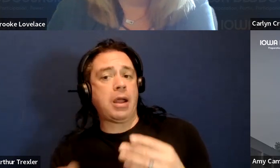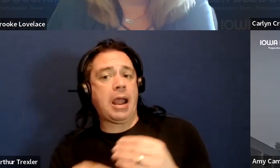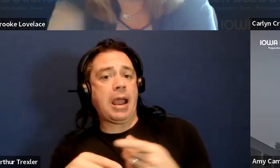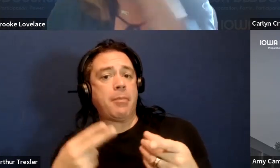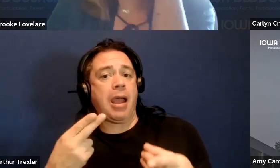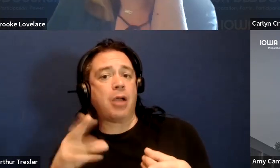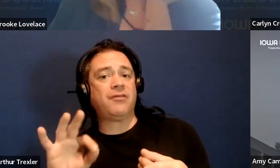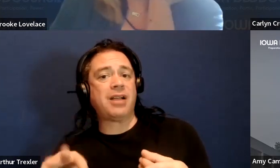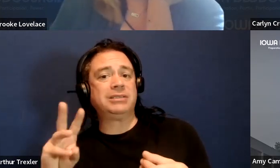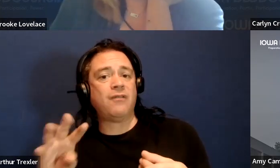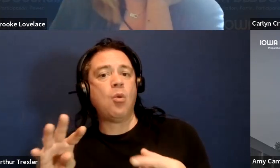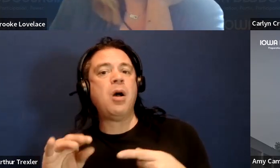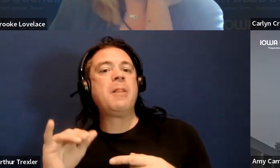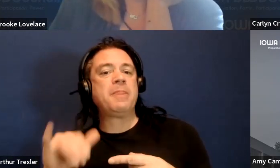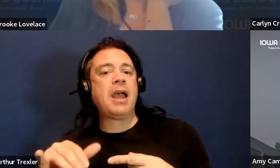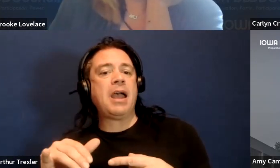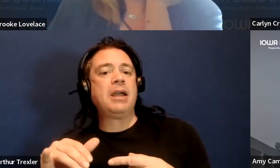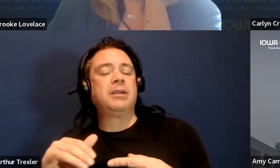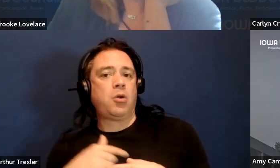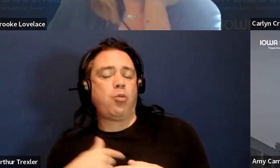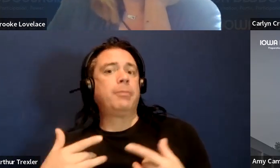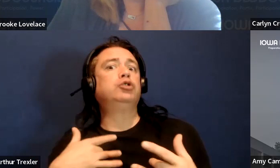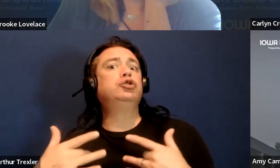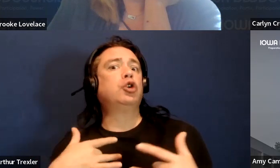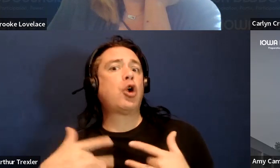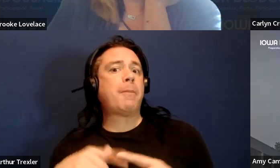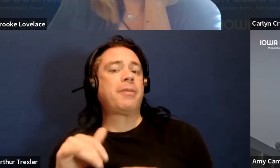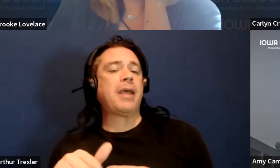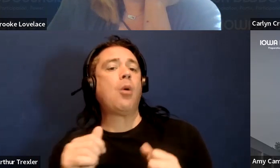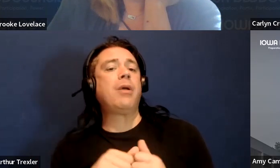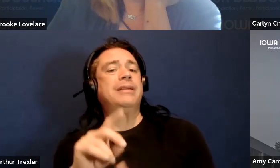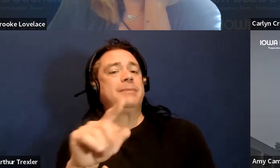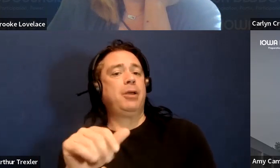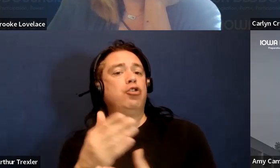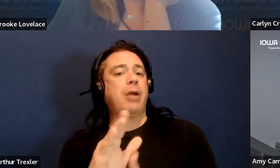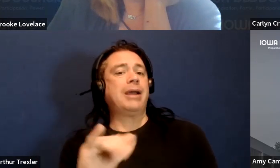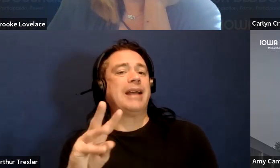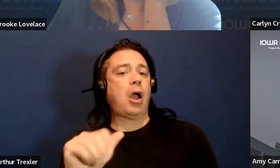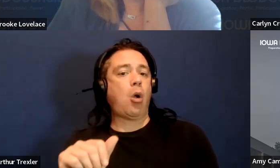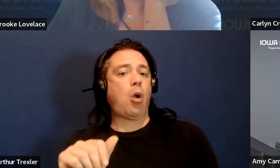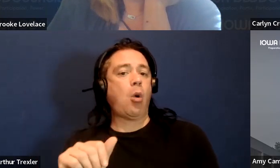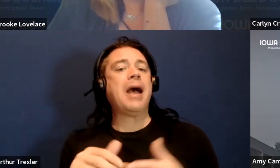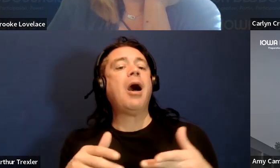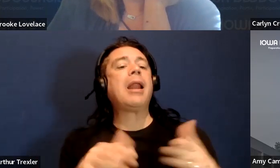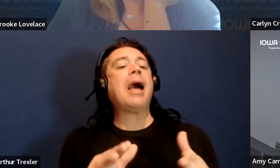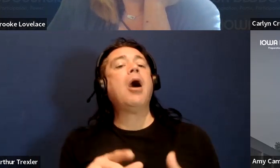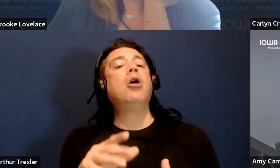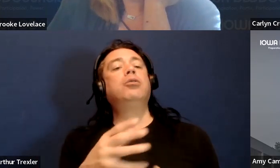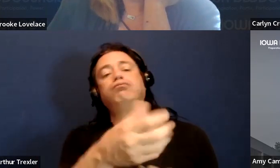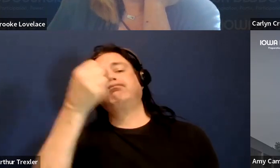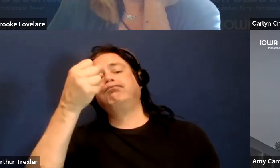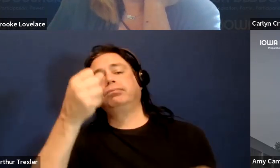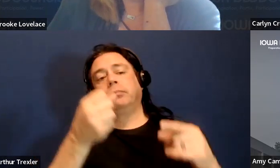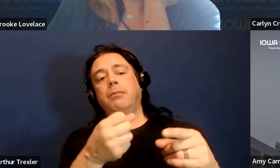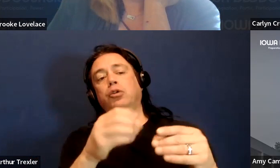File 604. That is a bill that we've been very concerned about with Disability Rights Iowa that would allow the removal of